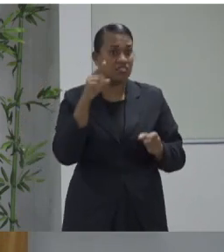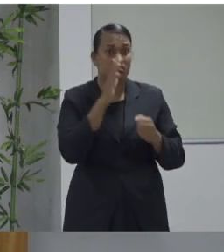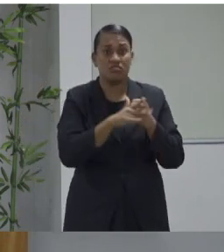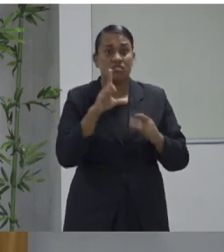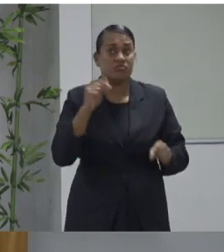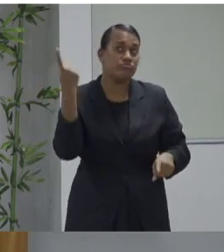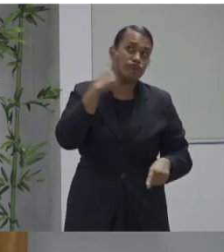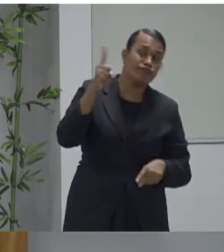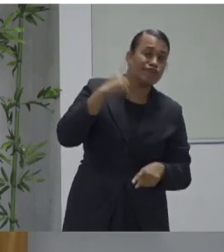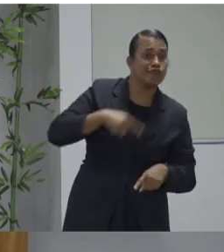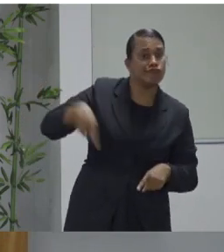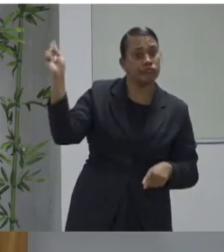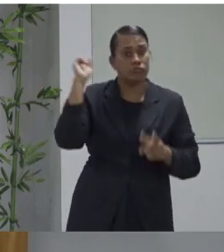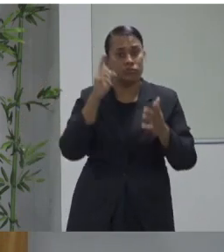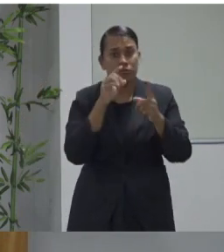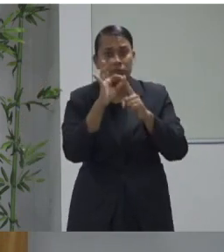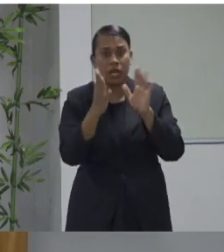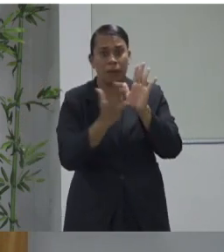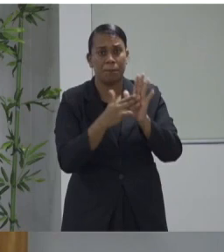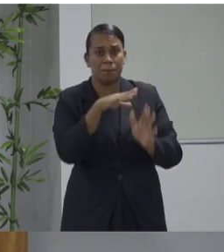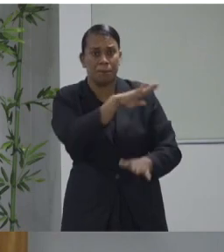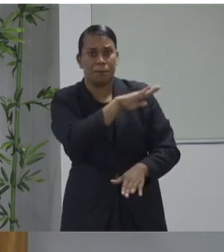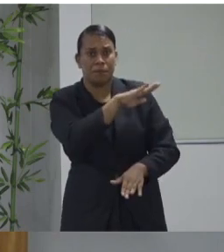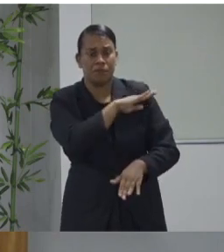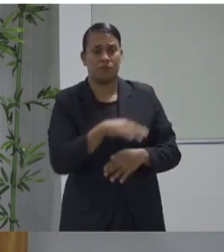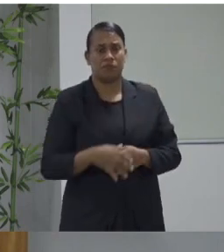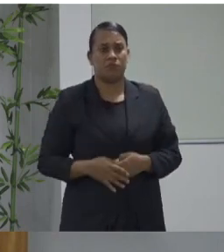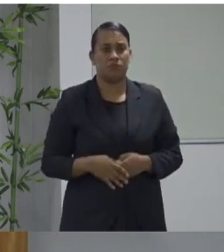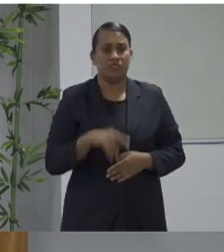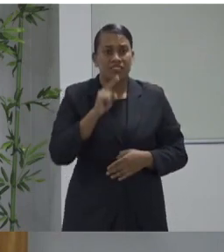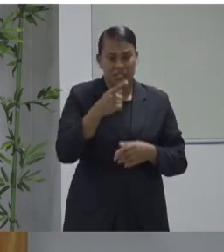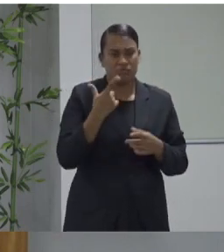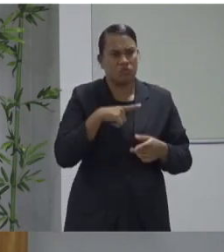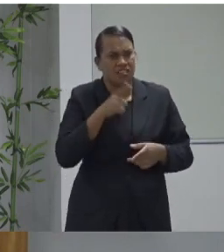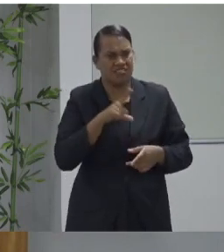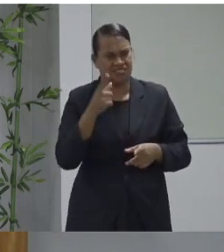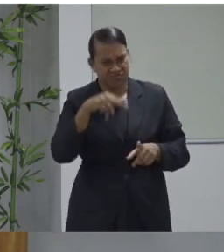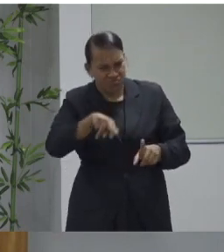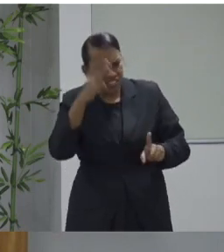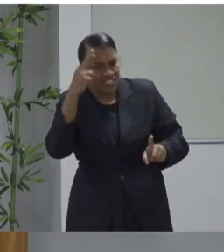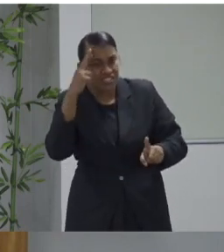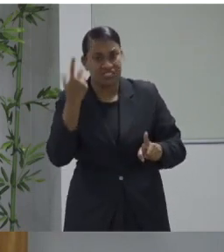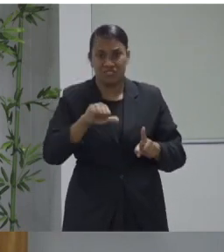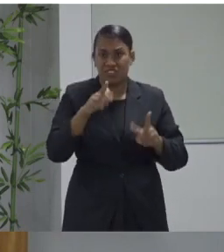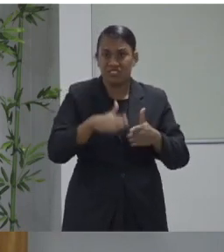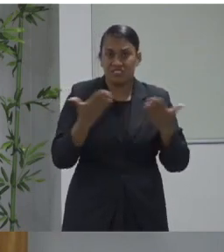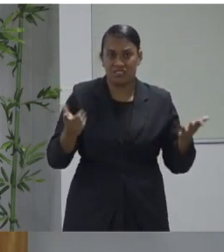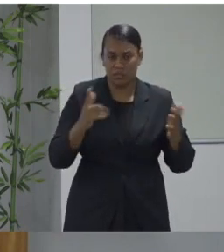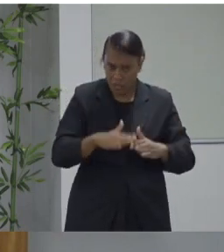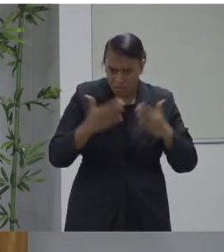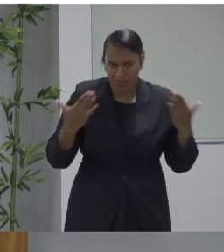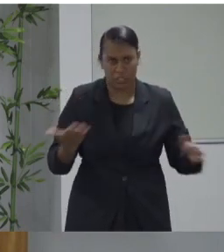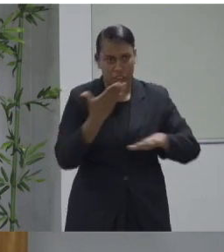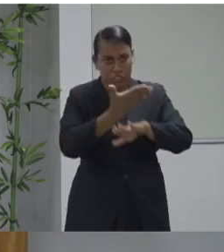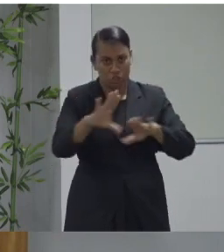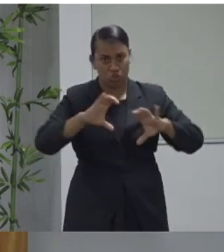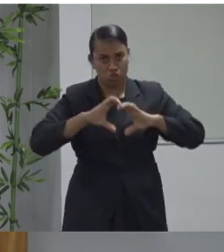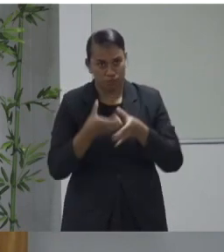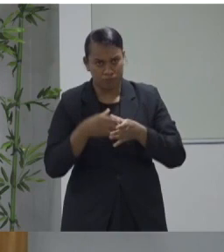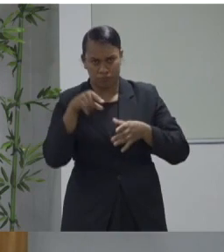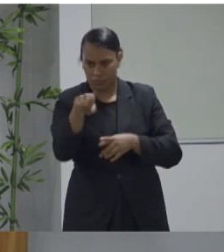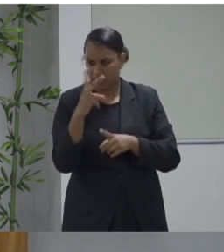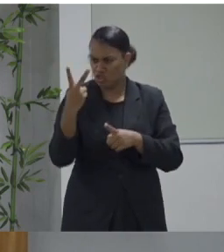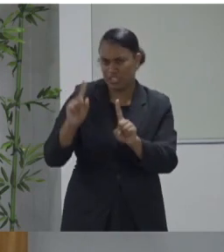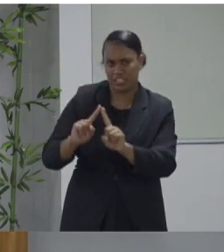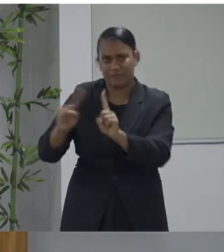Minister alluded to, that is now the reason why we have that cluster that is now in 2 geographical locations in Nambu and